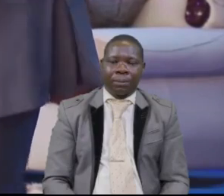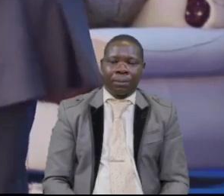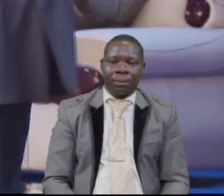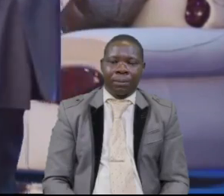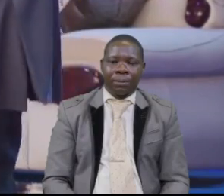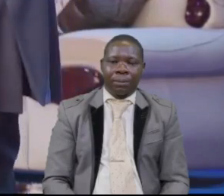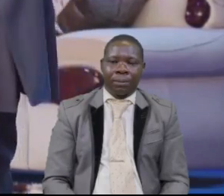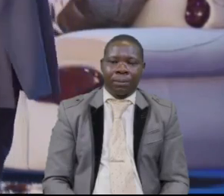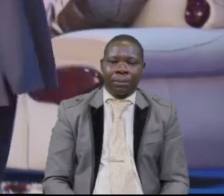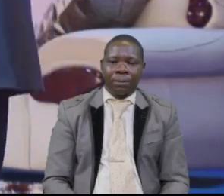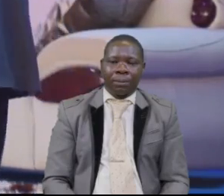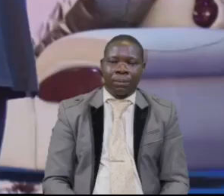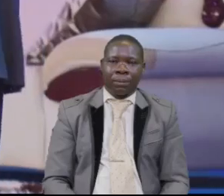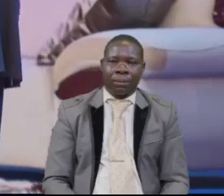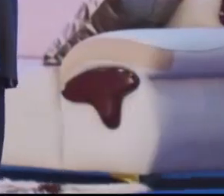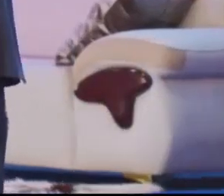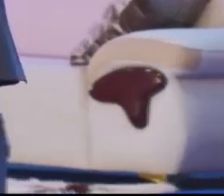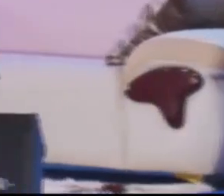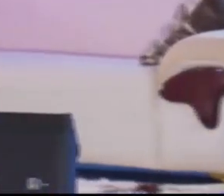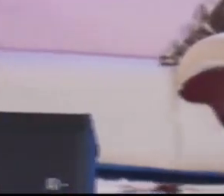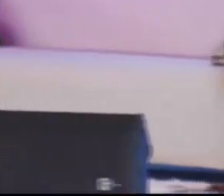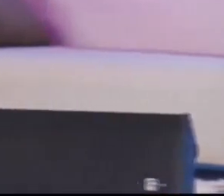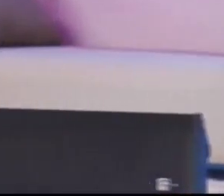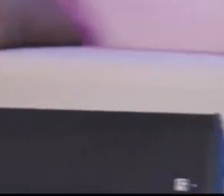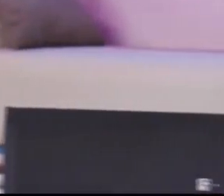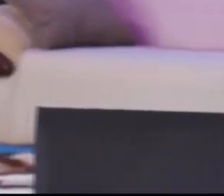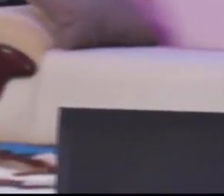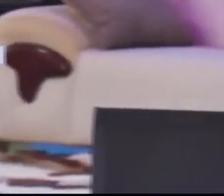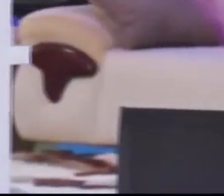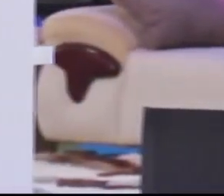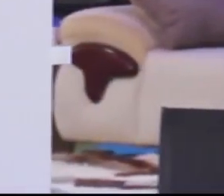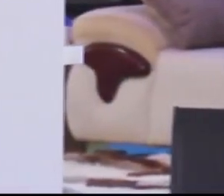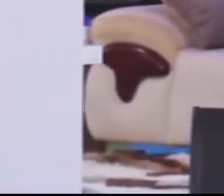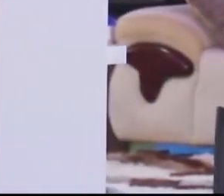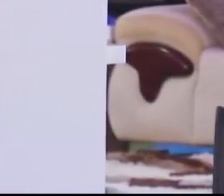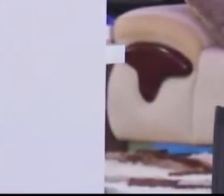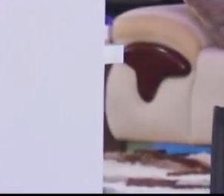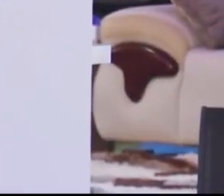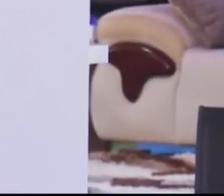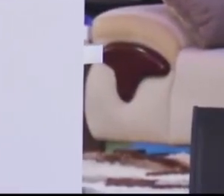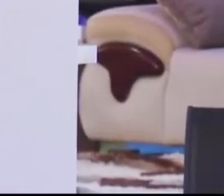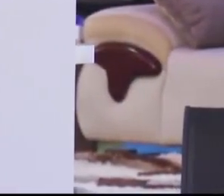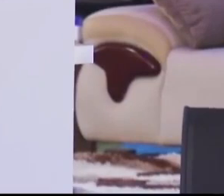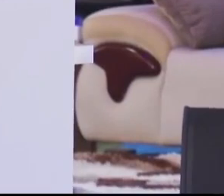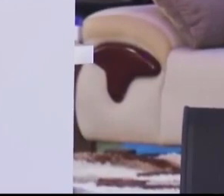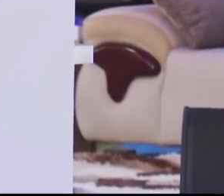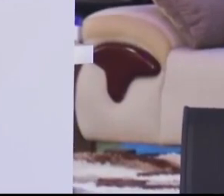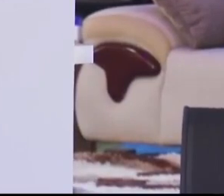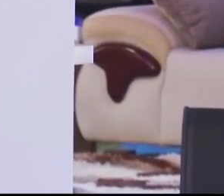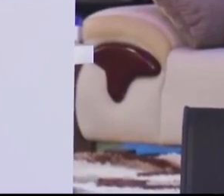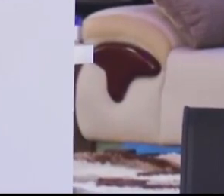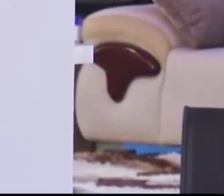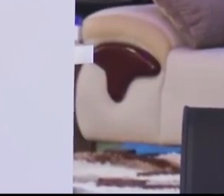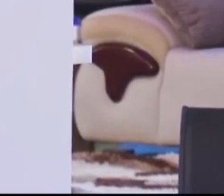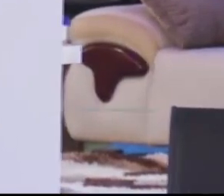ever he he refocused his life the three years have gone in the 20s and 30s all that all